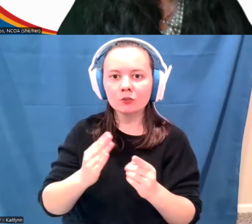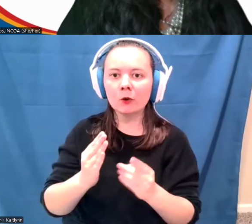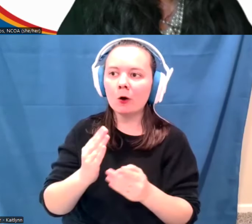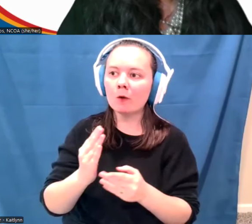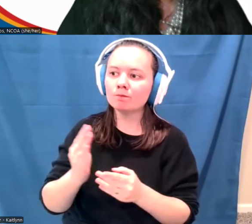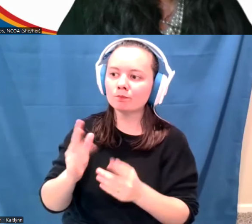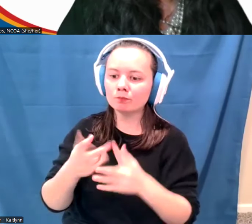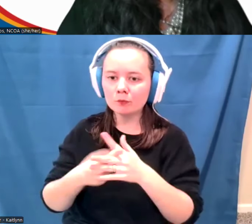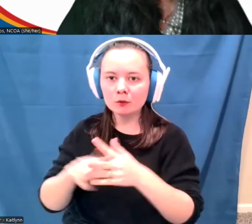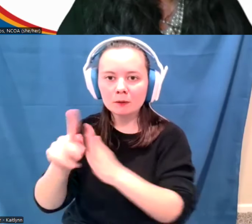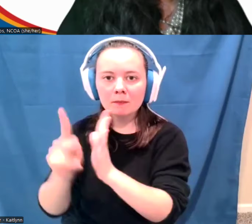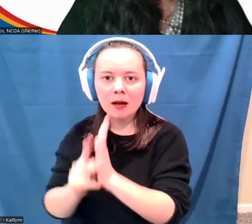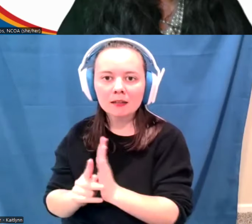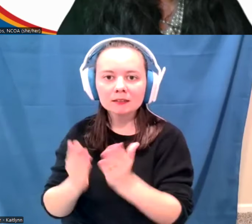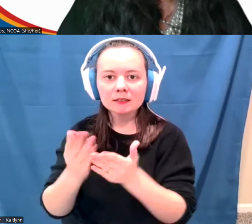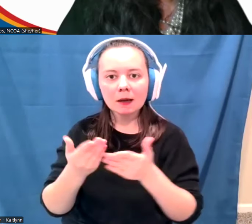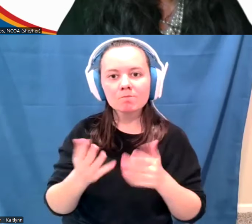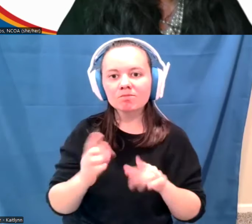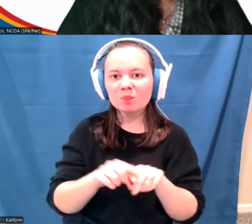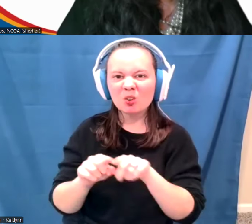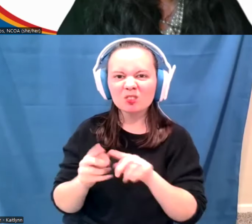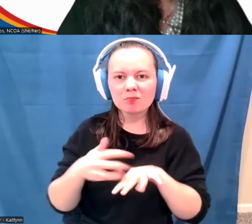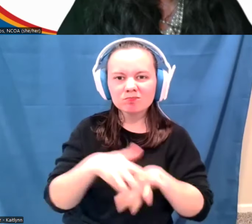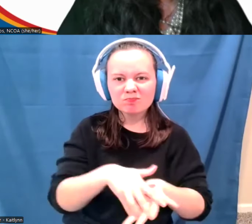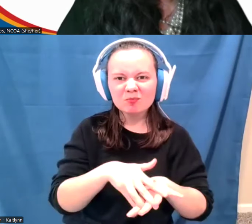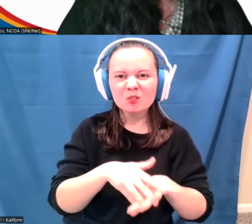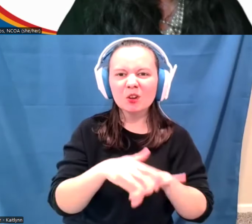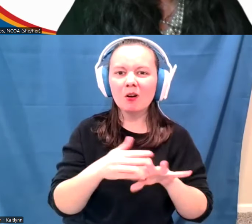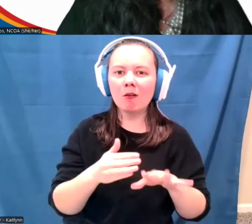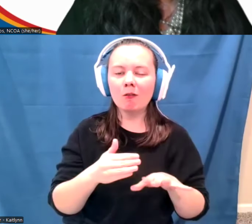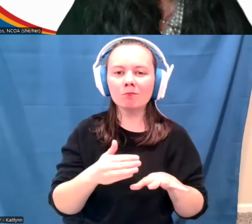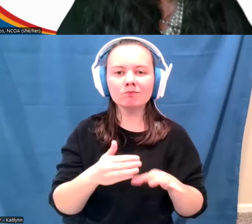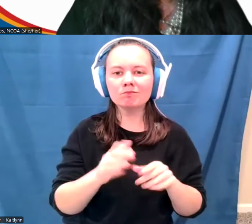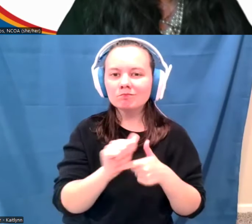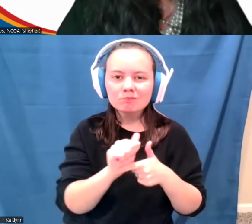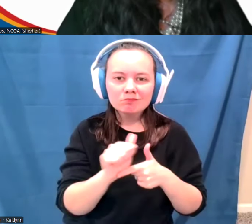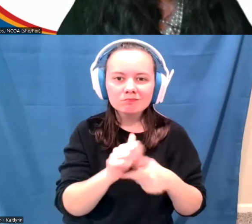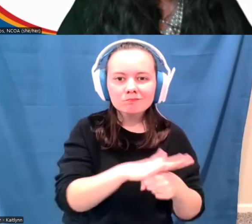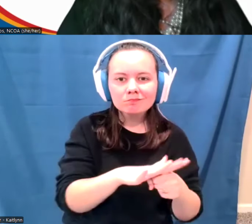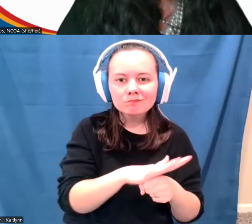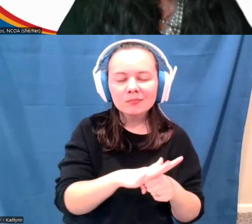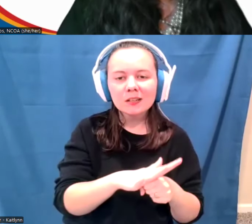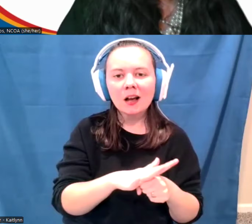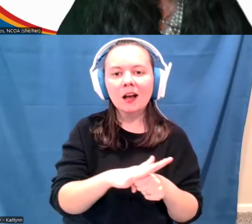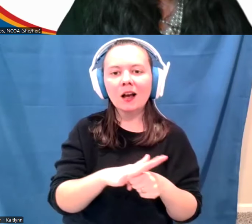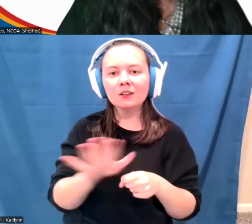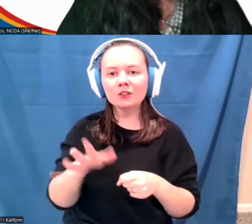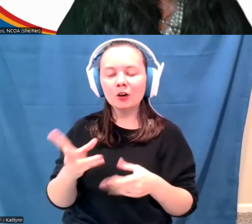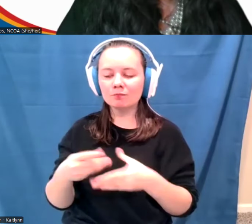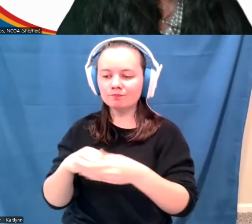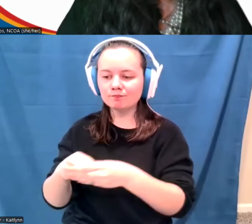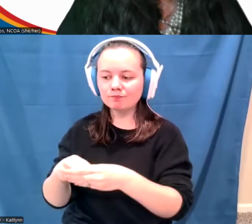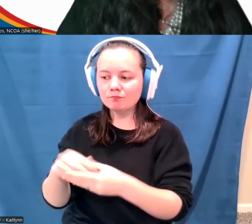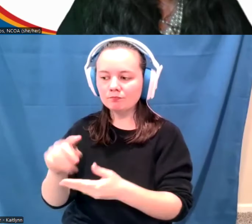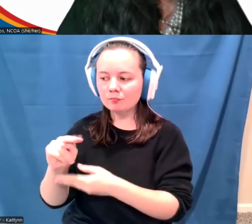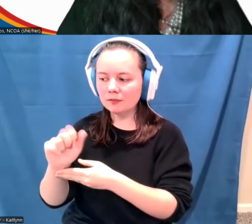a grassroots, practical, practice-based approach. And so in addition to partnering with NAC on the Together in Care initiative, we